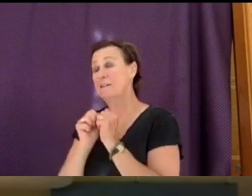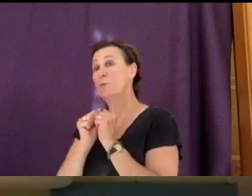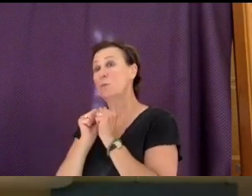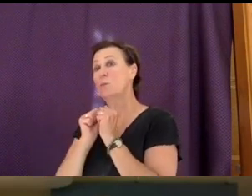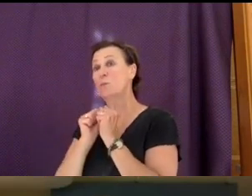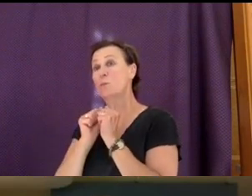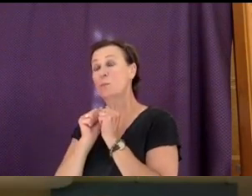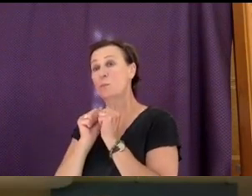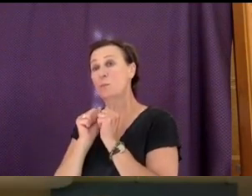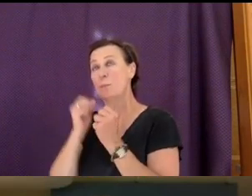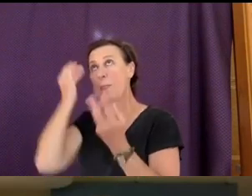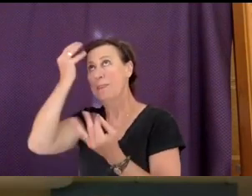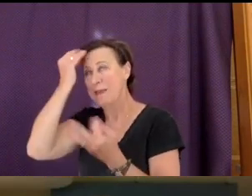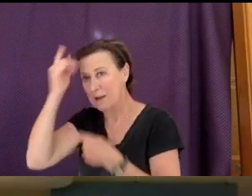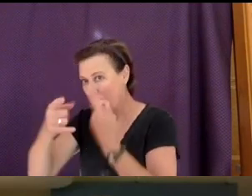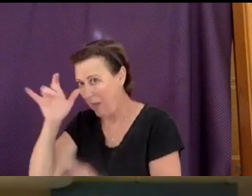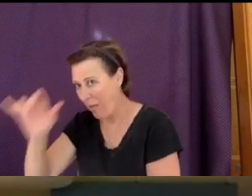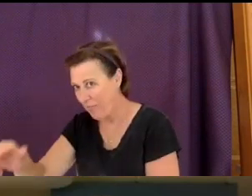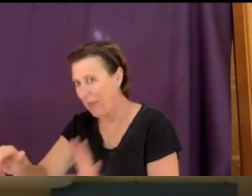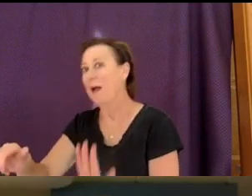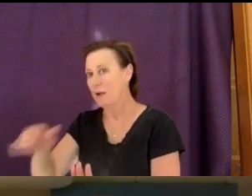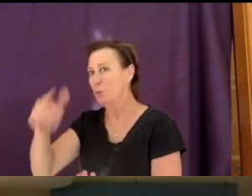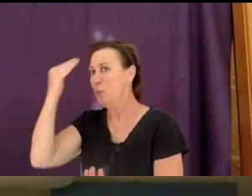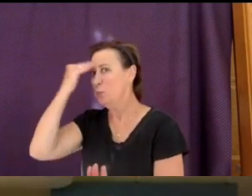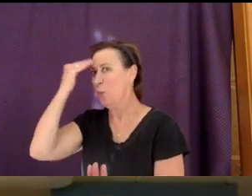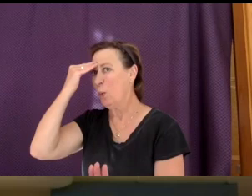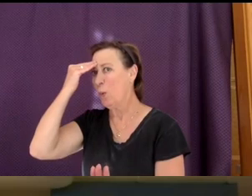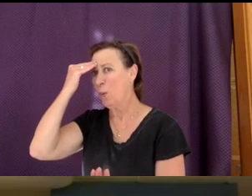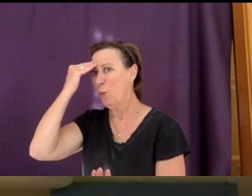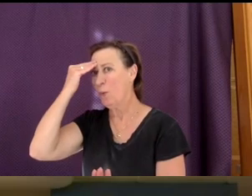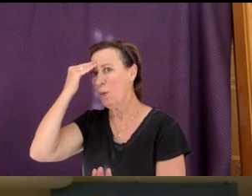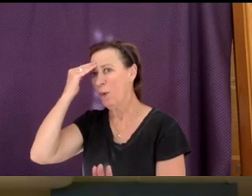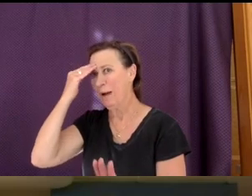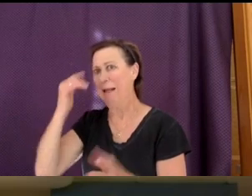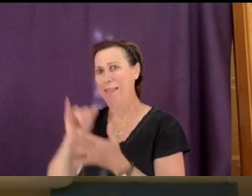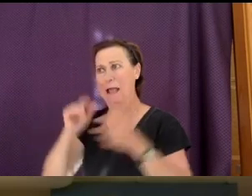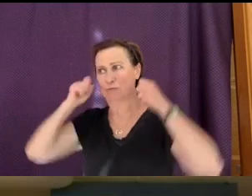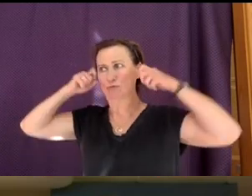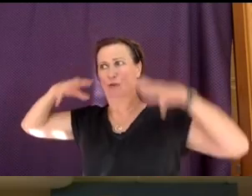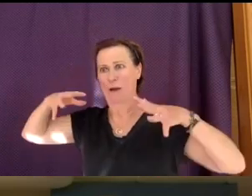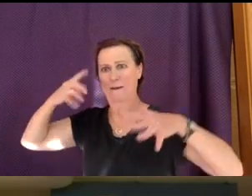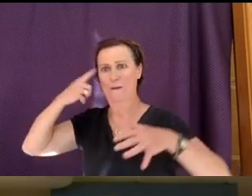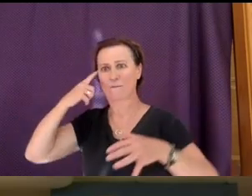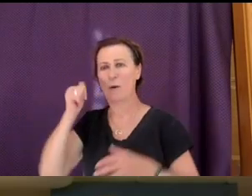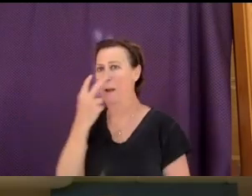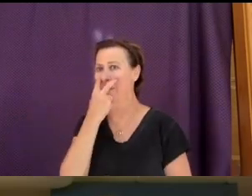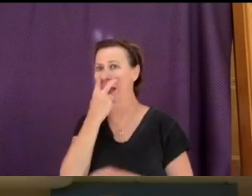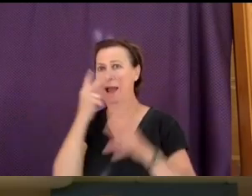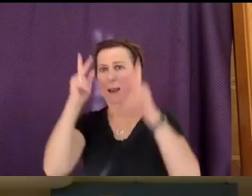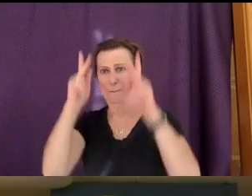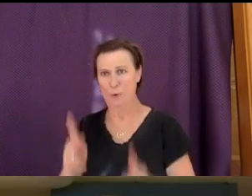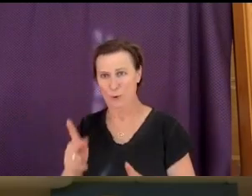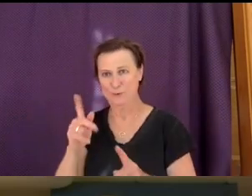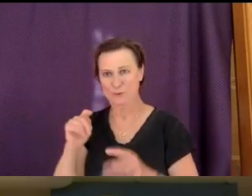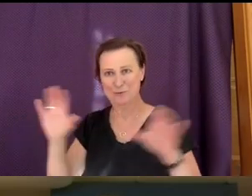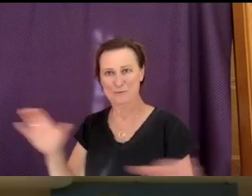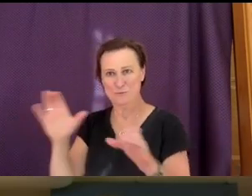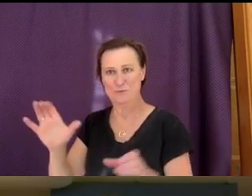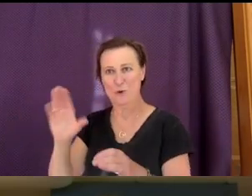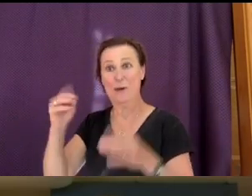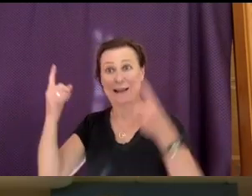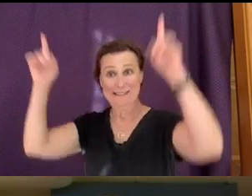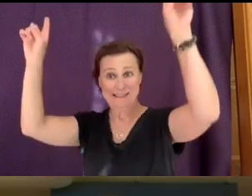even contemplated that, you would know how shocking that is for a blind person to undertake and